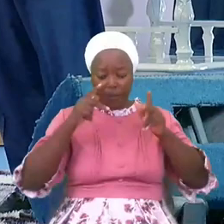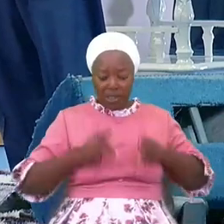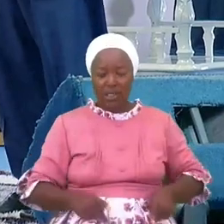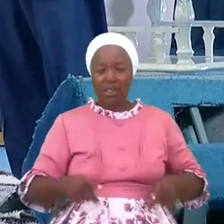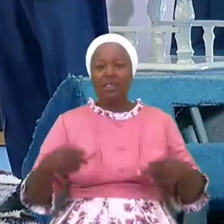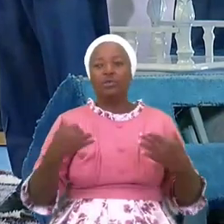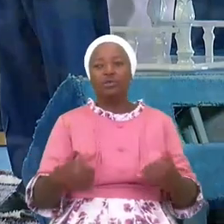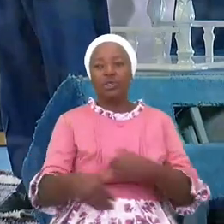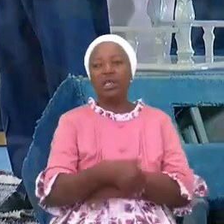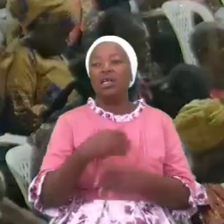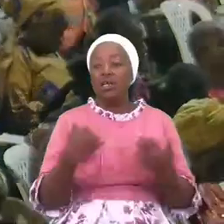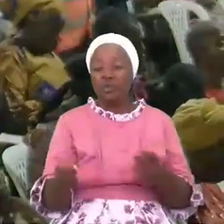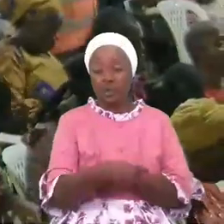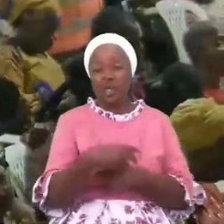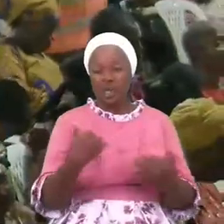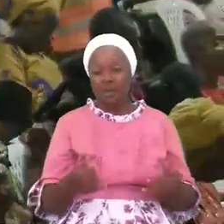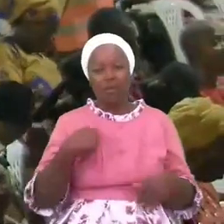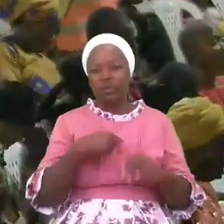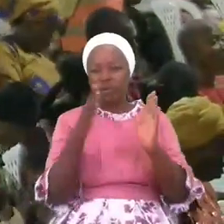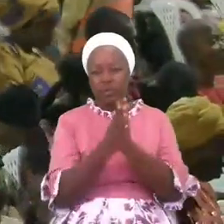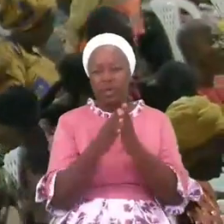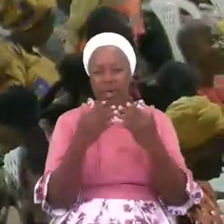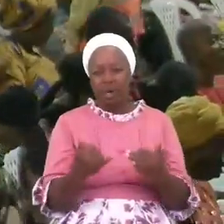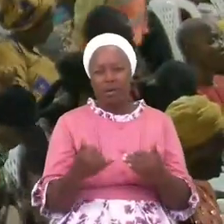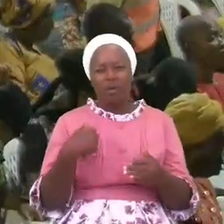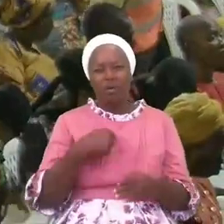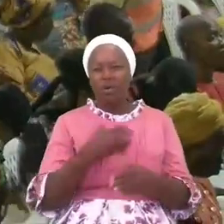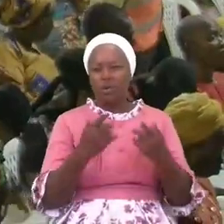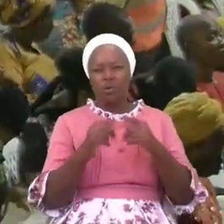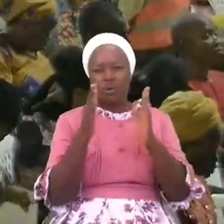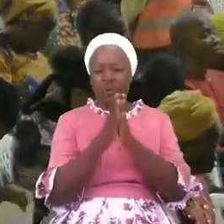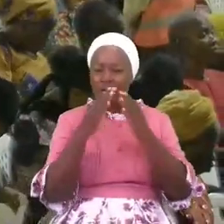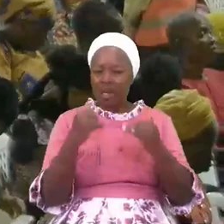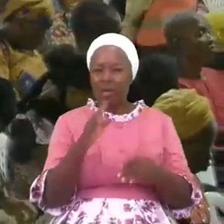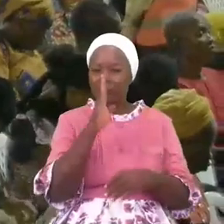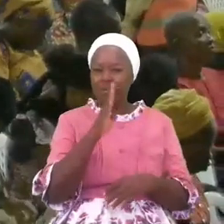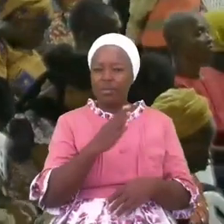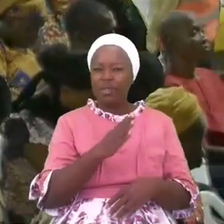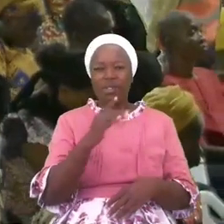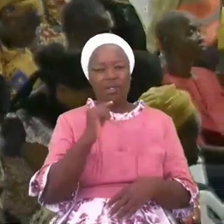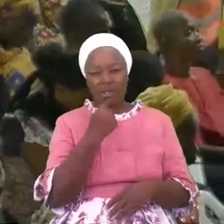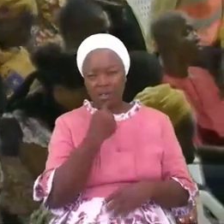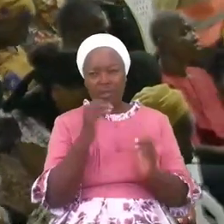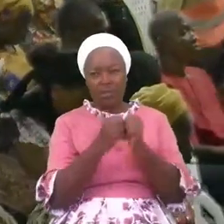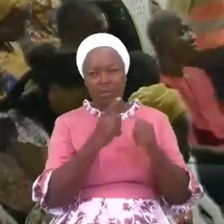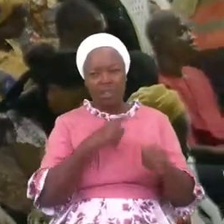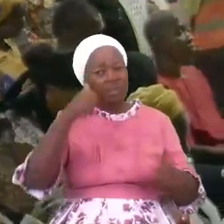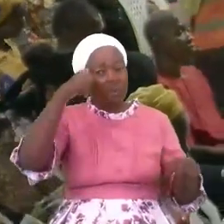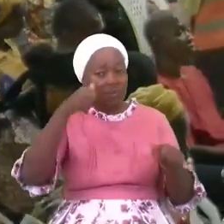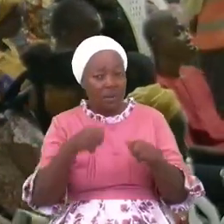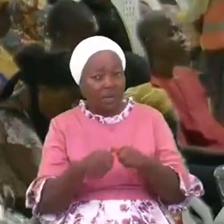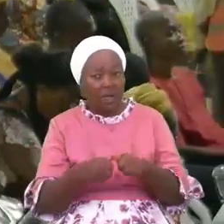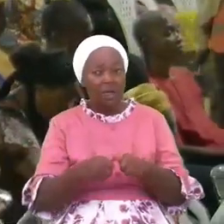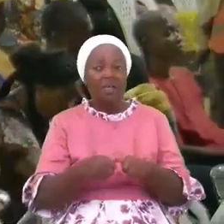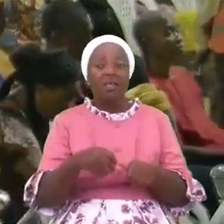Heads bowed and eyes closed. The Lord is calling you now. He's saying, I'm waiting